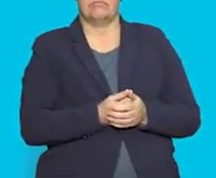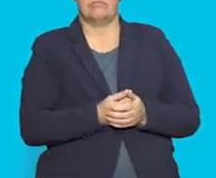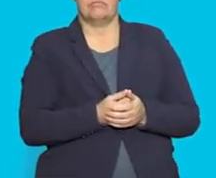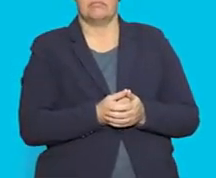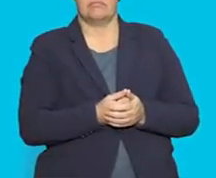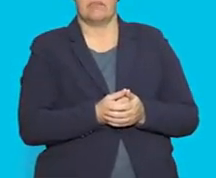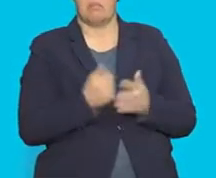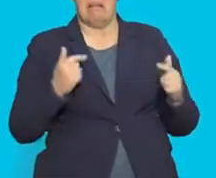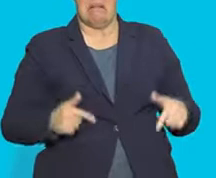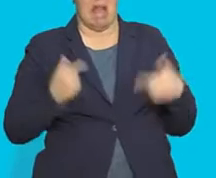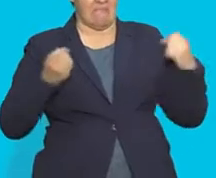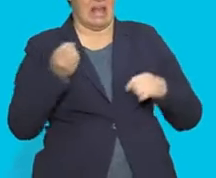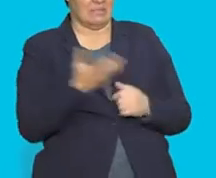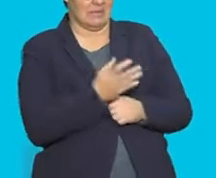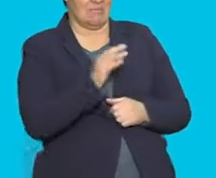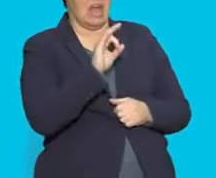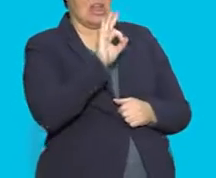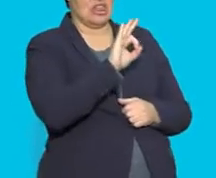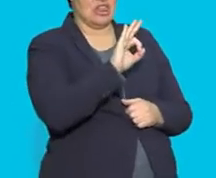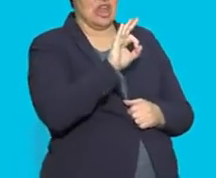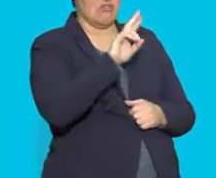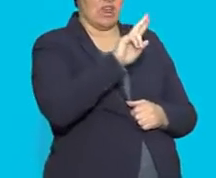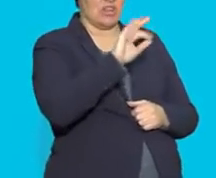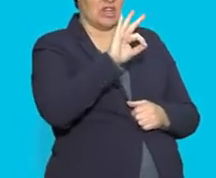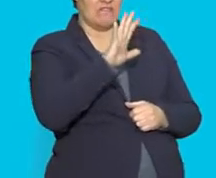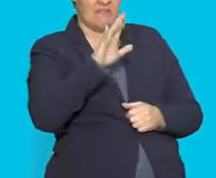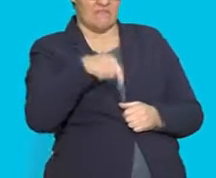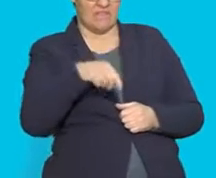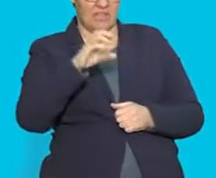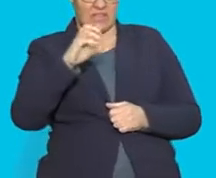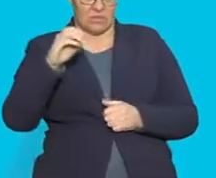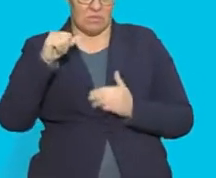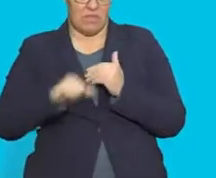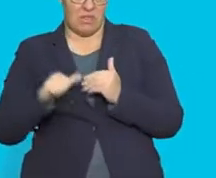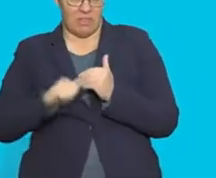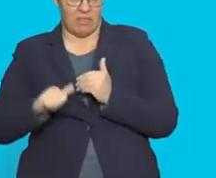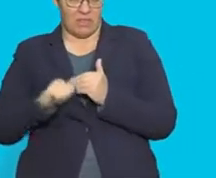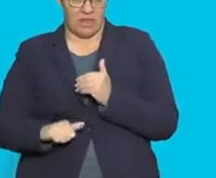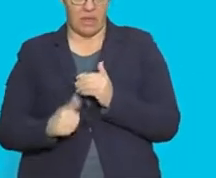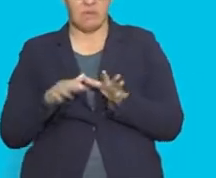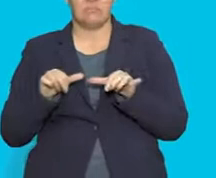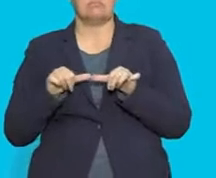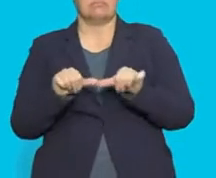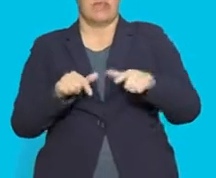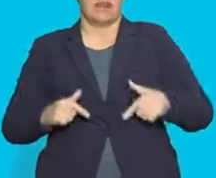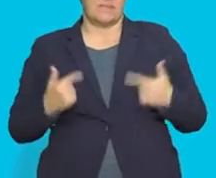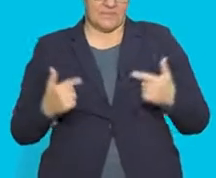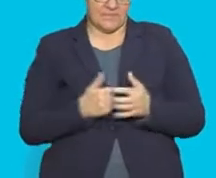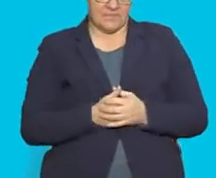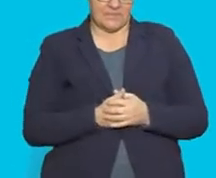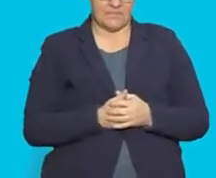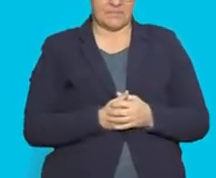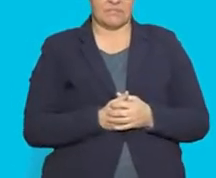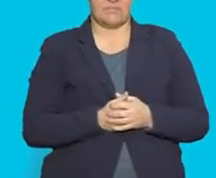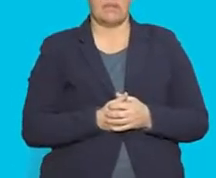expensive current lifestyle, that is the amount of 35,000 per month in order to maintain his